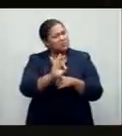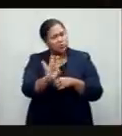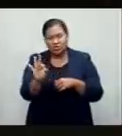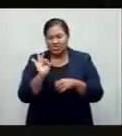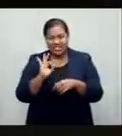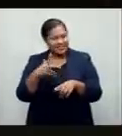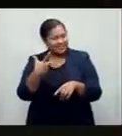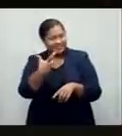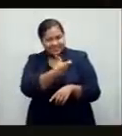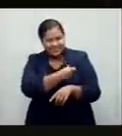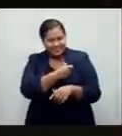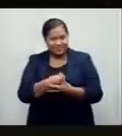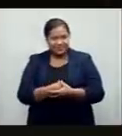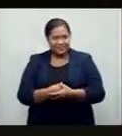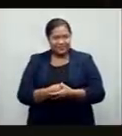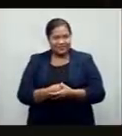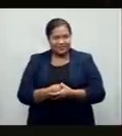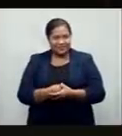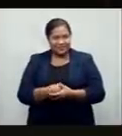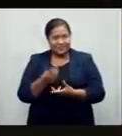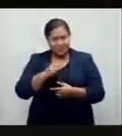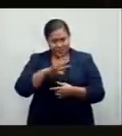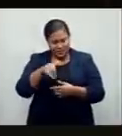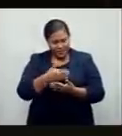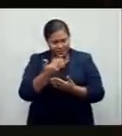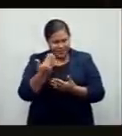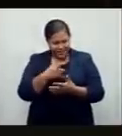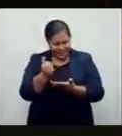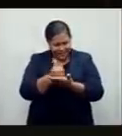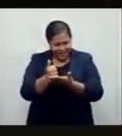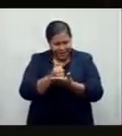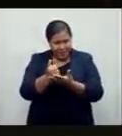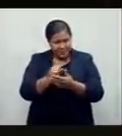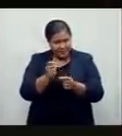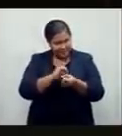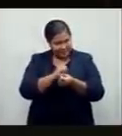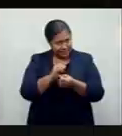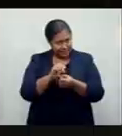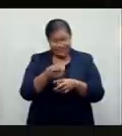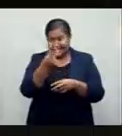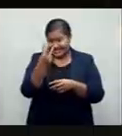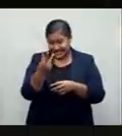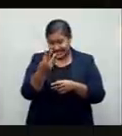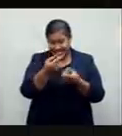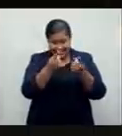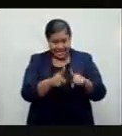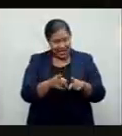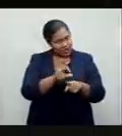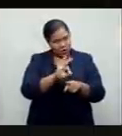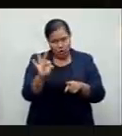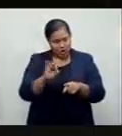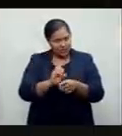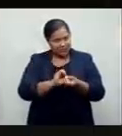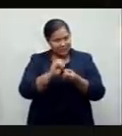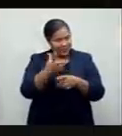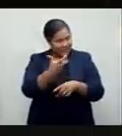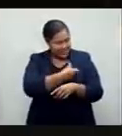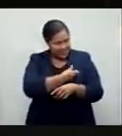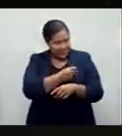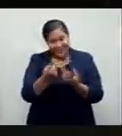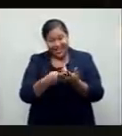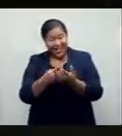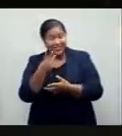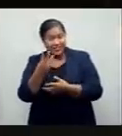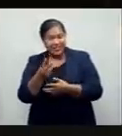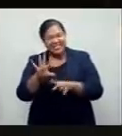vaccinated. Taking today's COVID death statistics alone, 3 of them were not vaccinated at all, while the other 3 have gotten their first jab